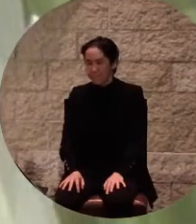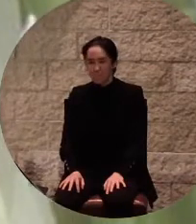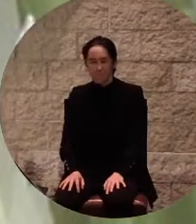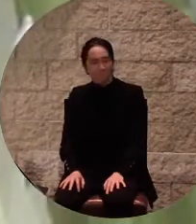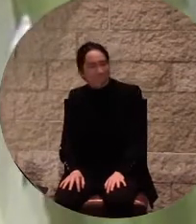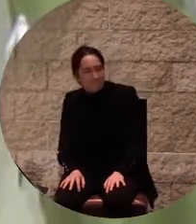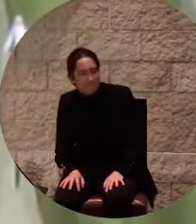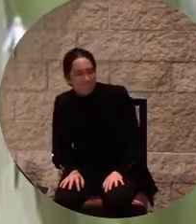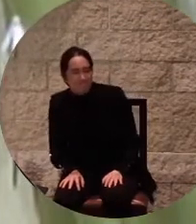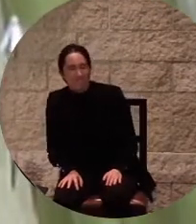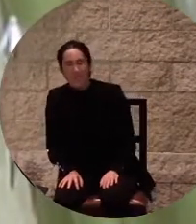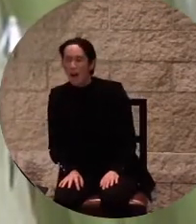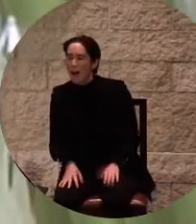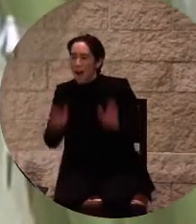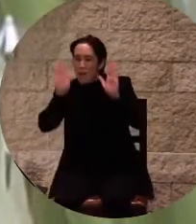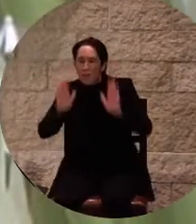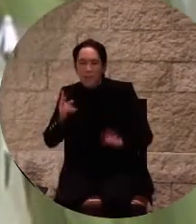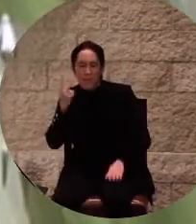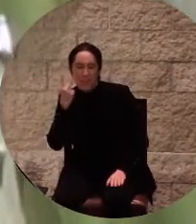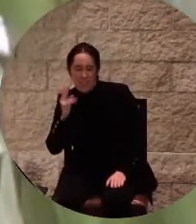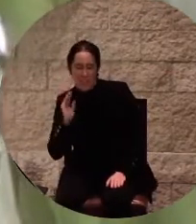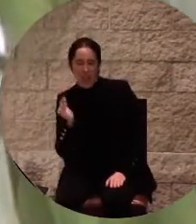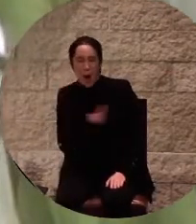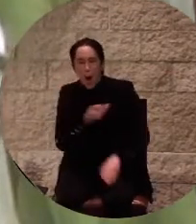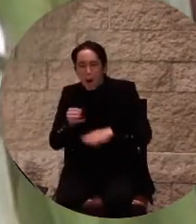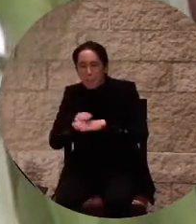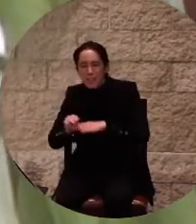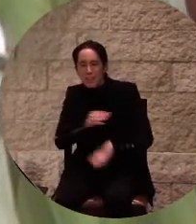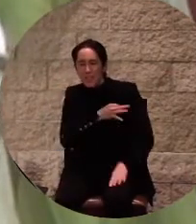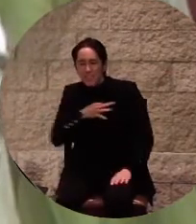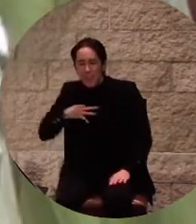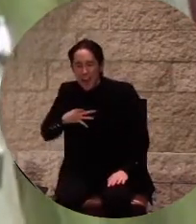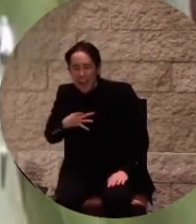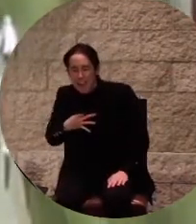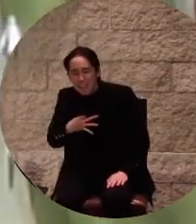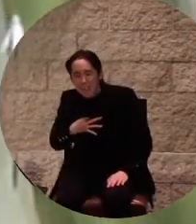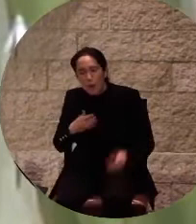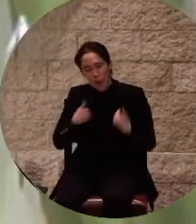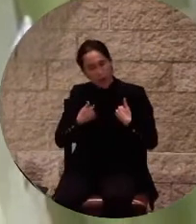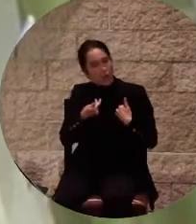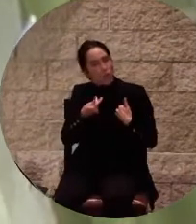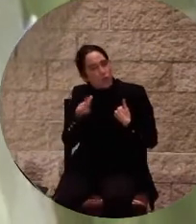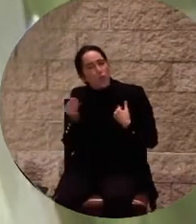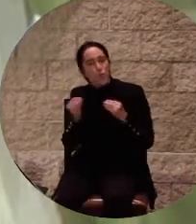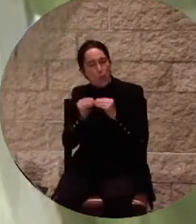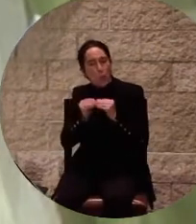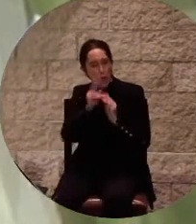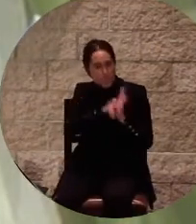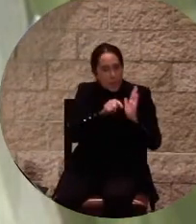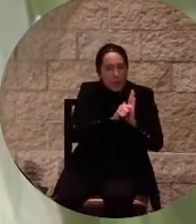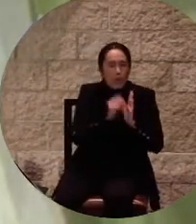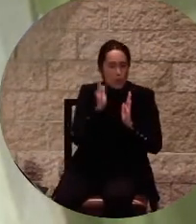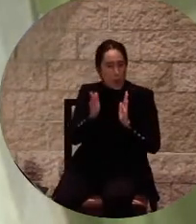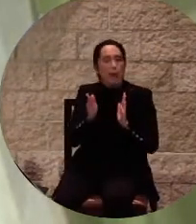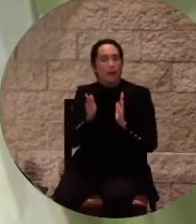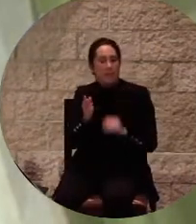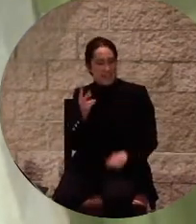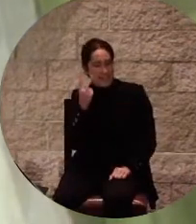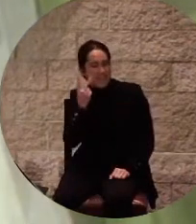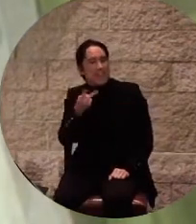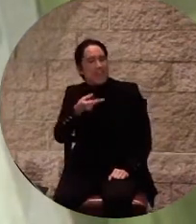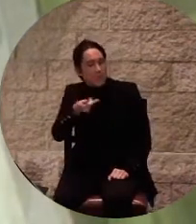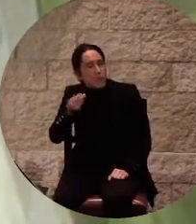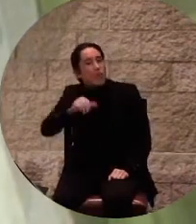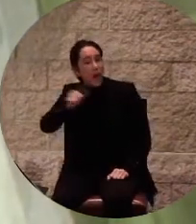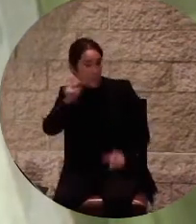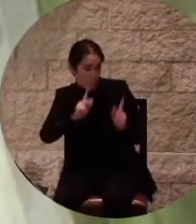Isn't it great to see our ministerial staff? We're going to have a few more videos. We're going to meet a few of the other people or see a few of